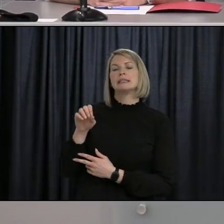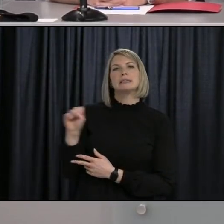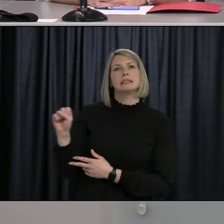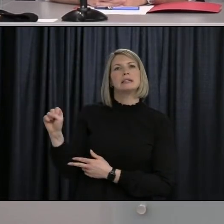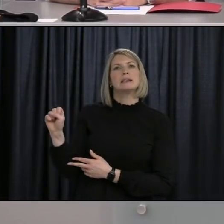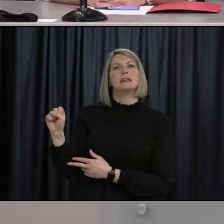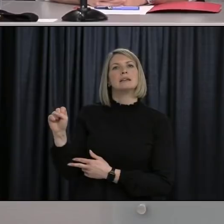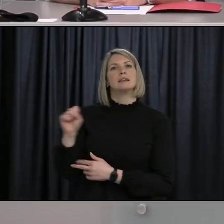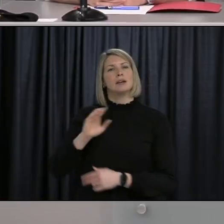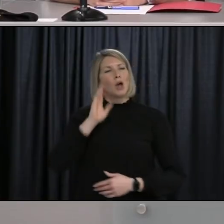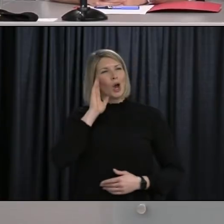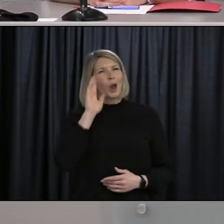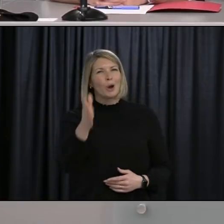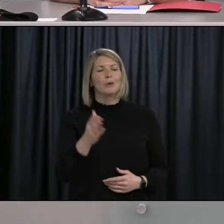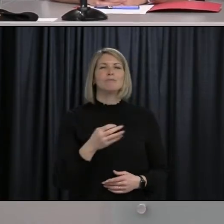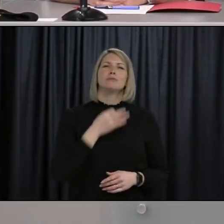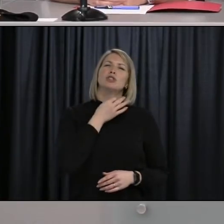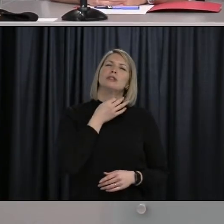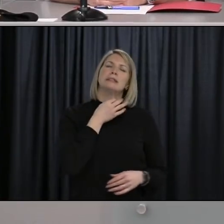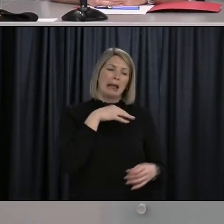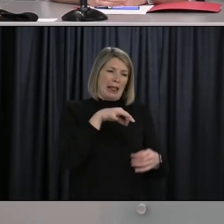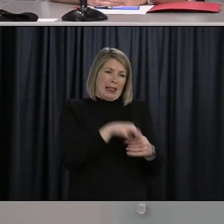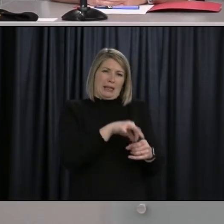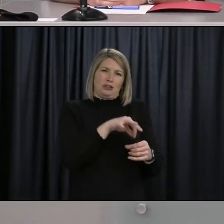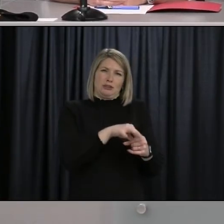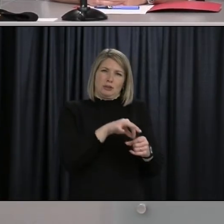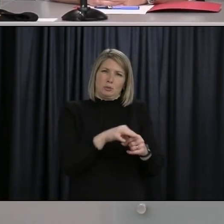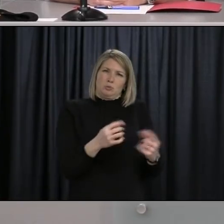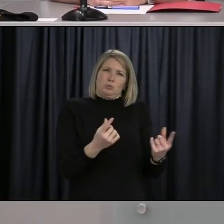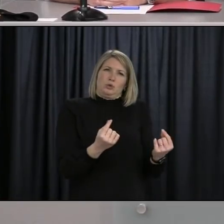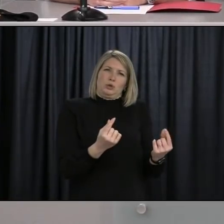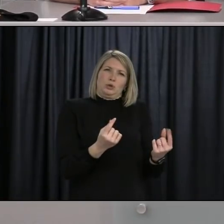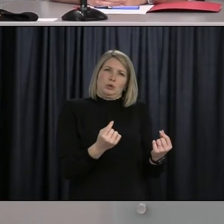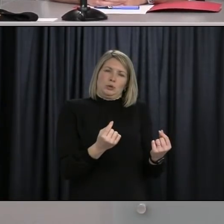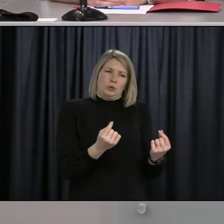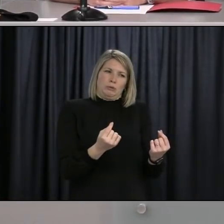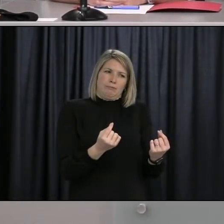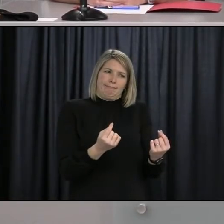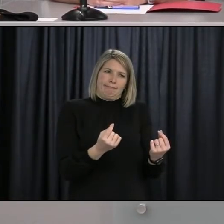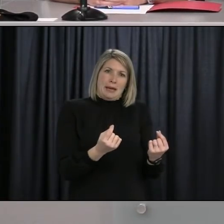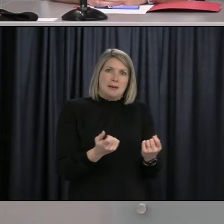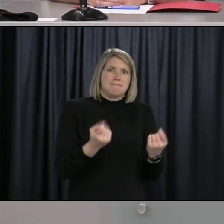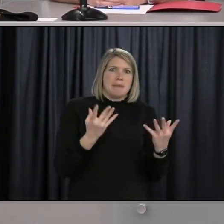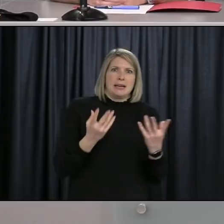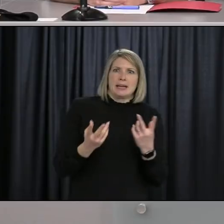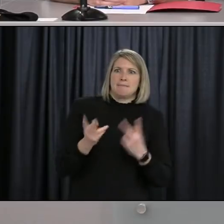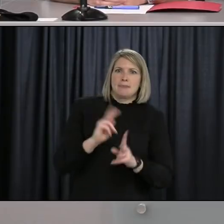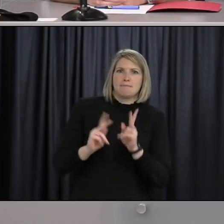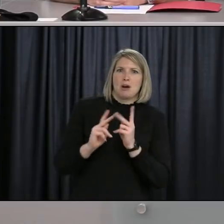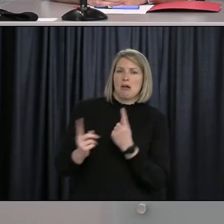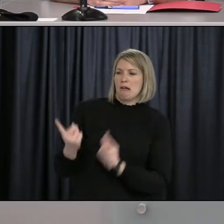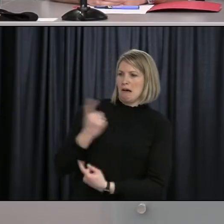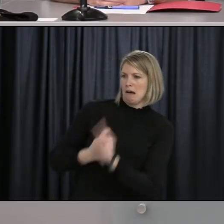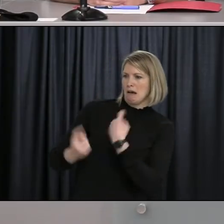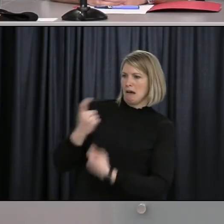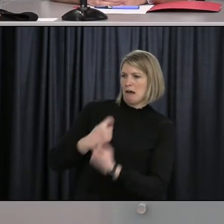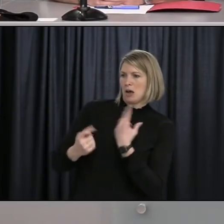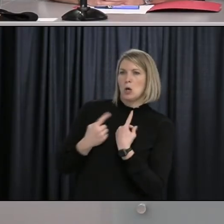leave the election? Are there discussions about postponing it, anything like